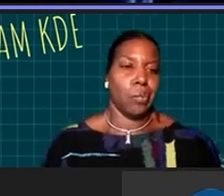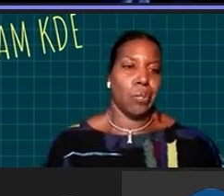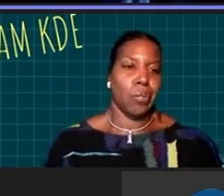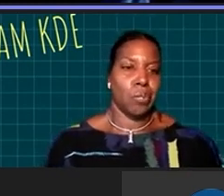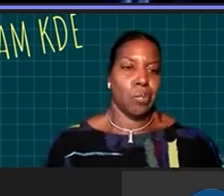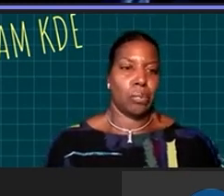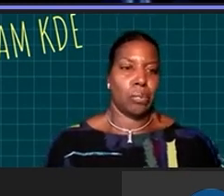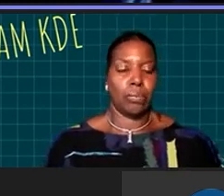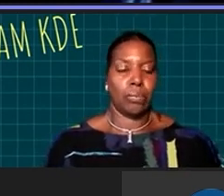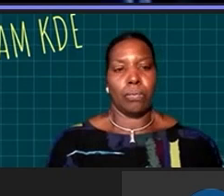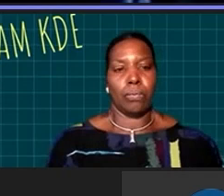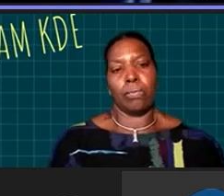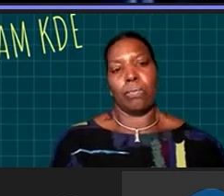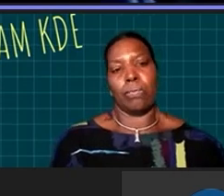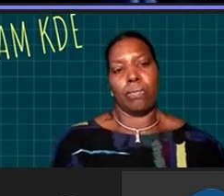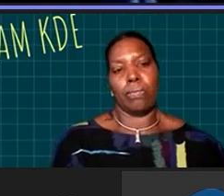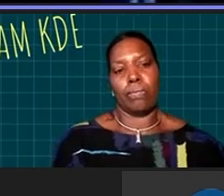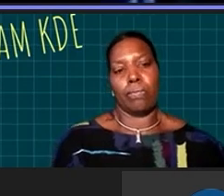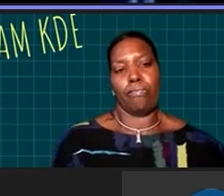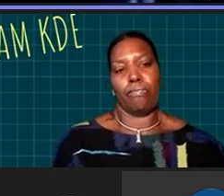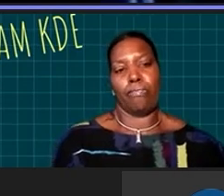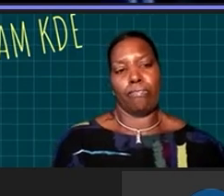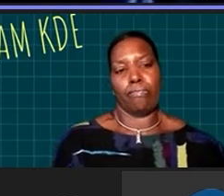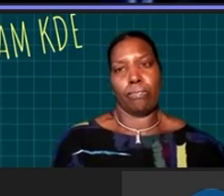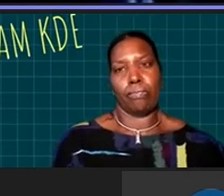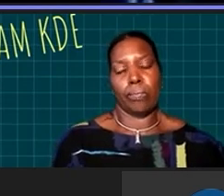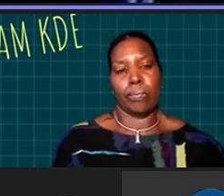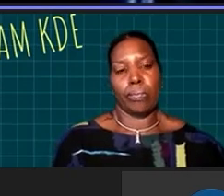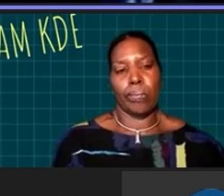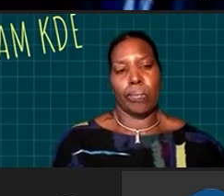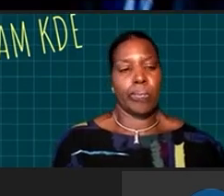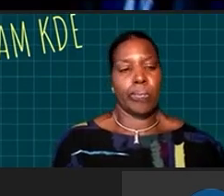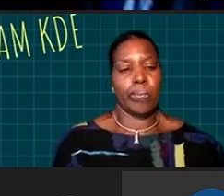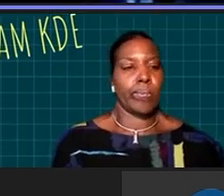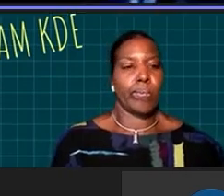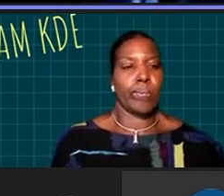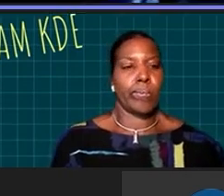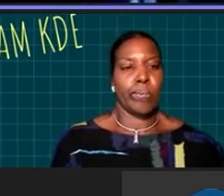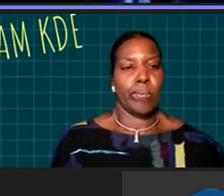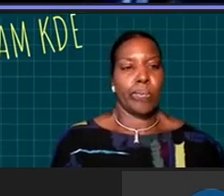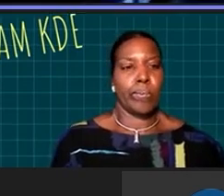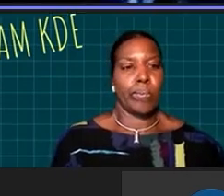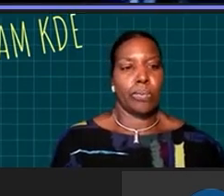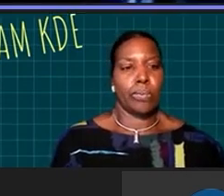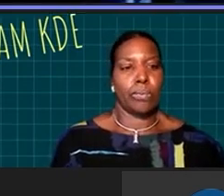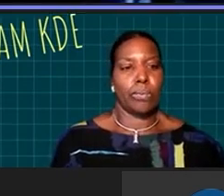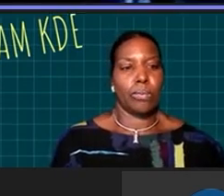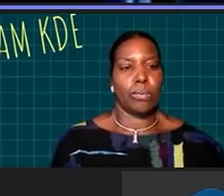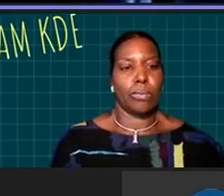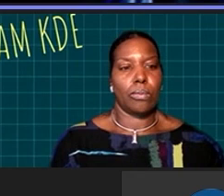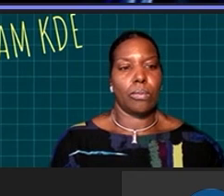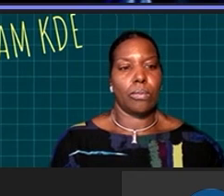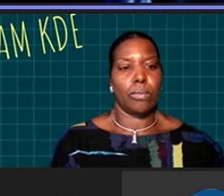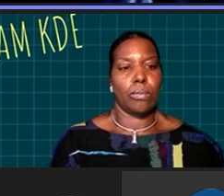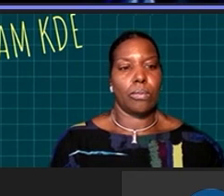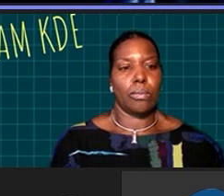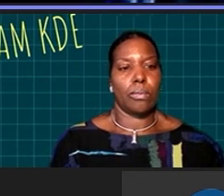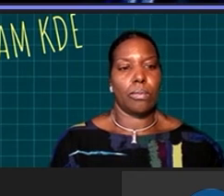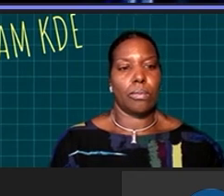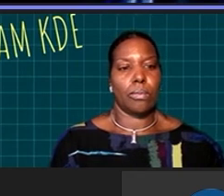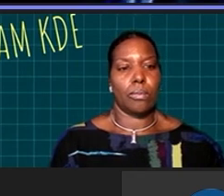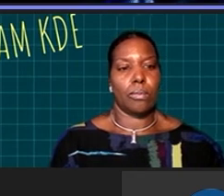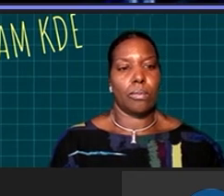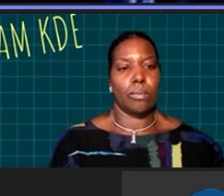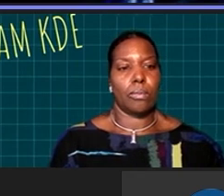part of a project that begins July 1 of 2024, that special construction must be completed and